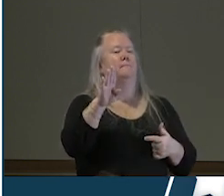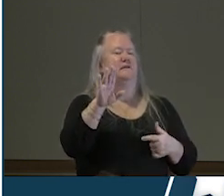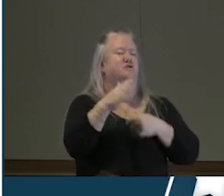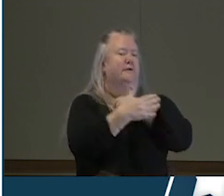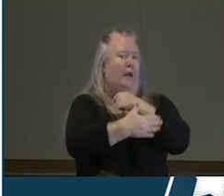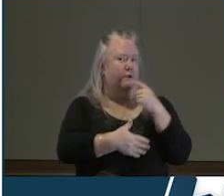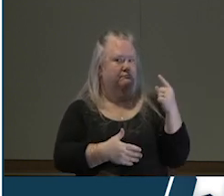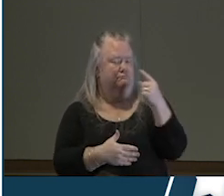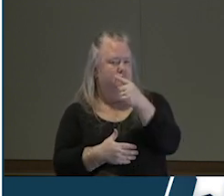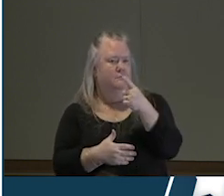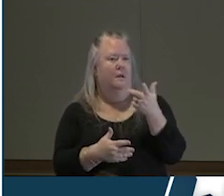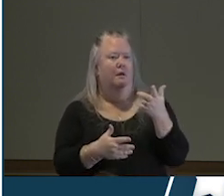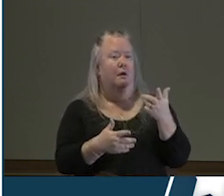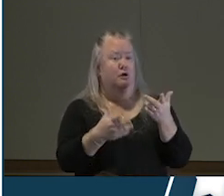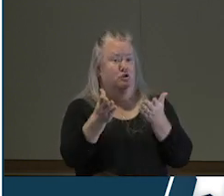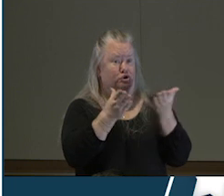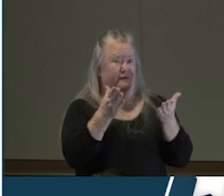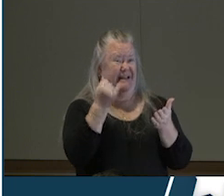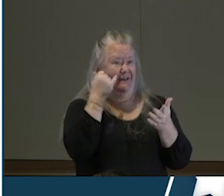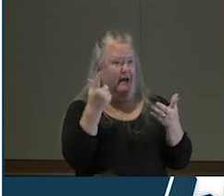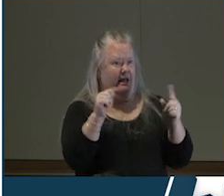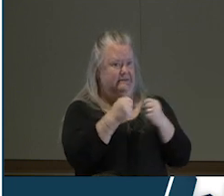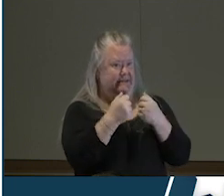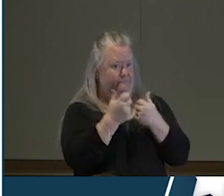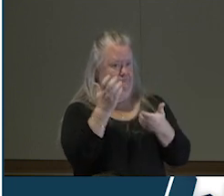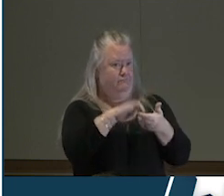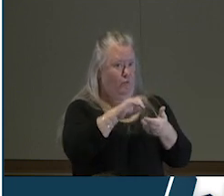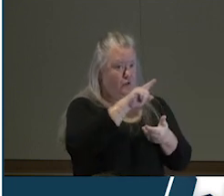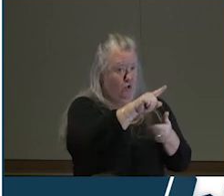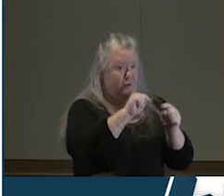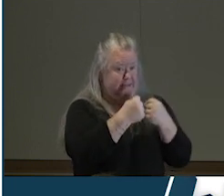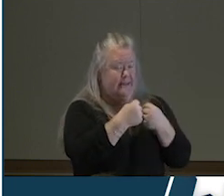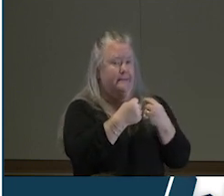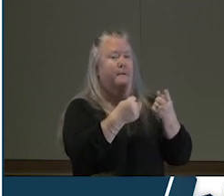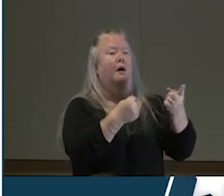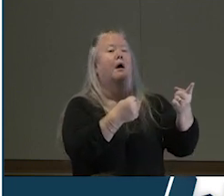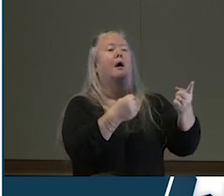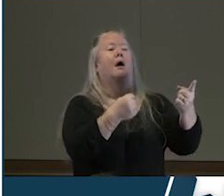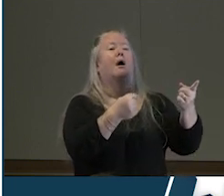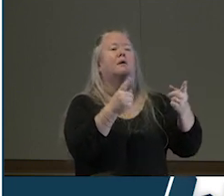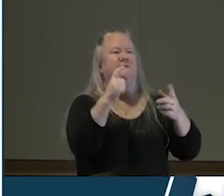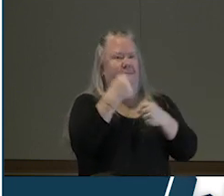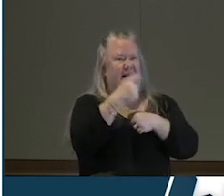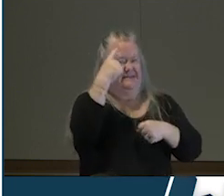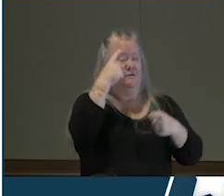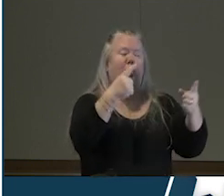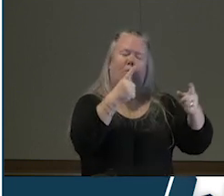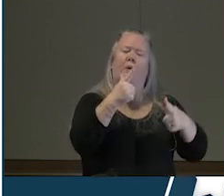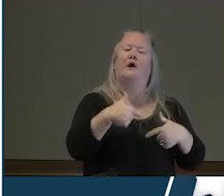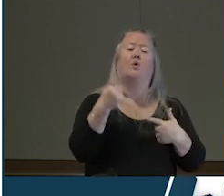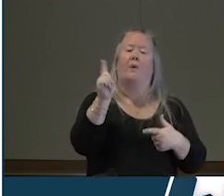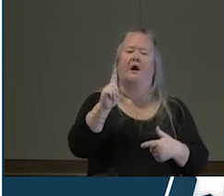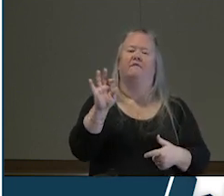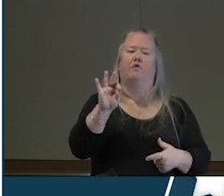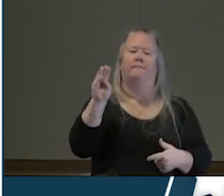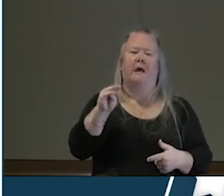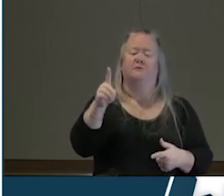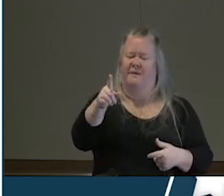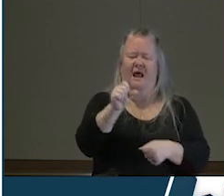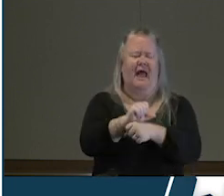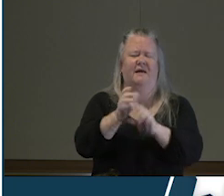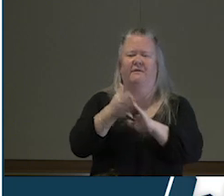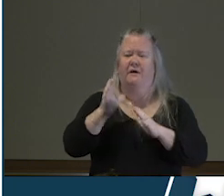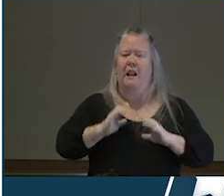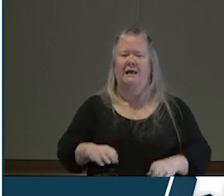So is it the service, if I team up with you and your team, We're in Fort Lauderdale, but we operate with clients. I